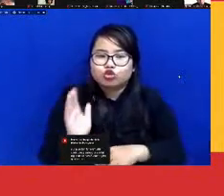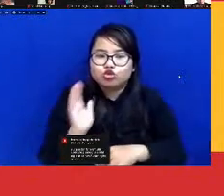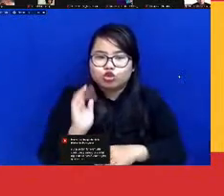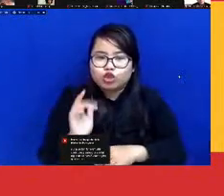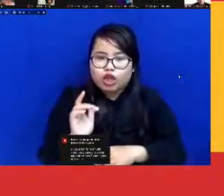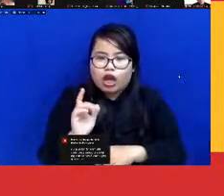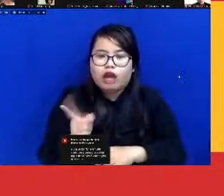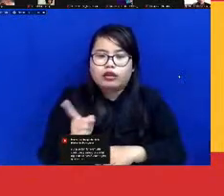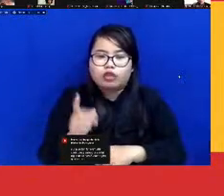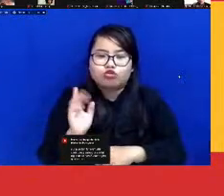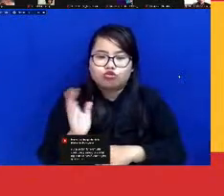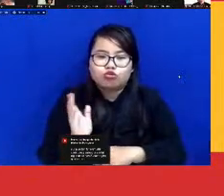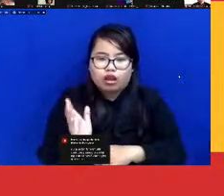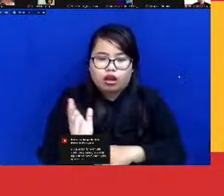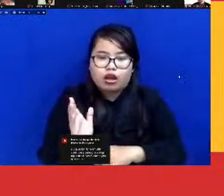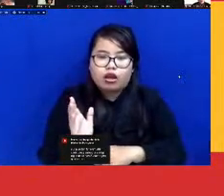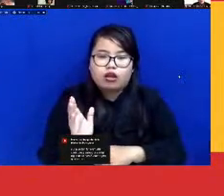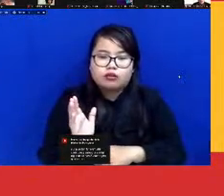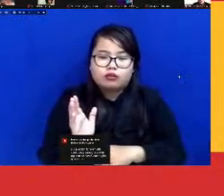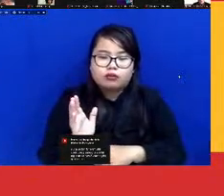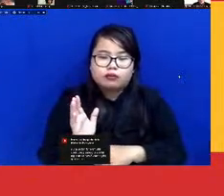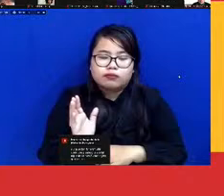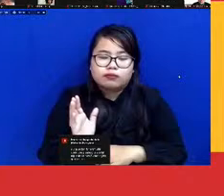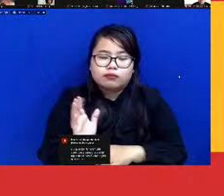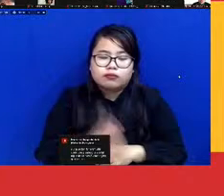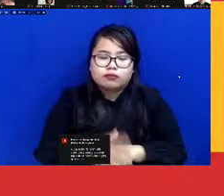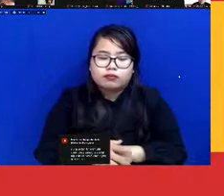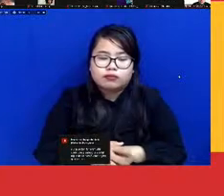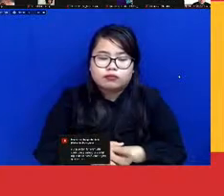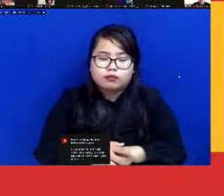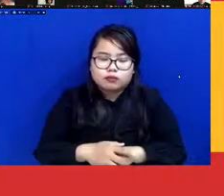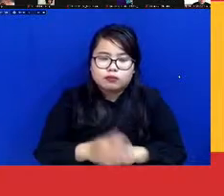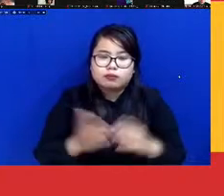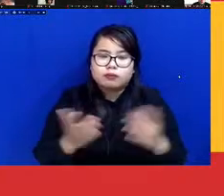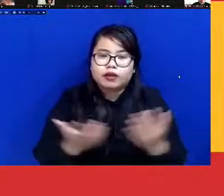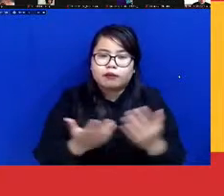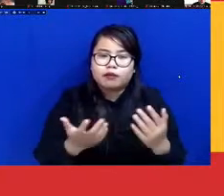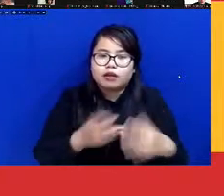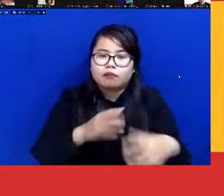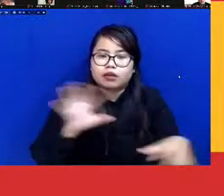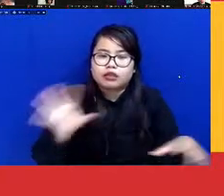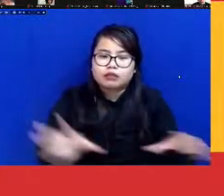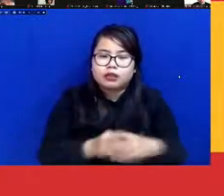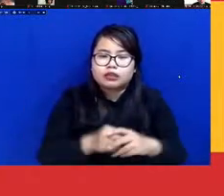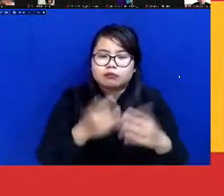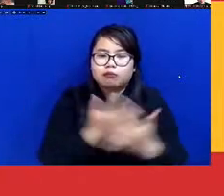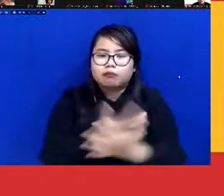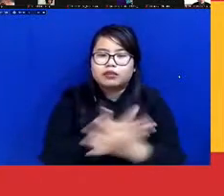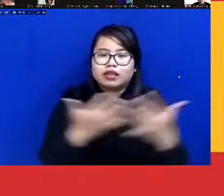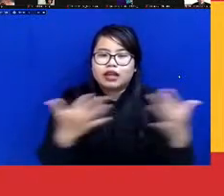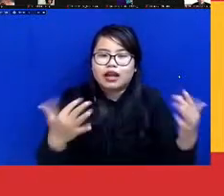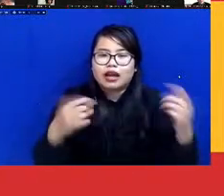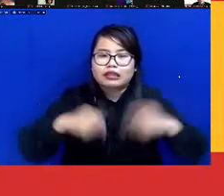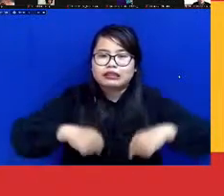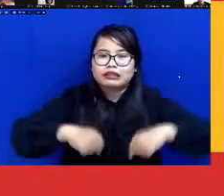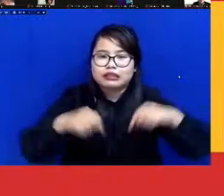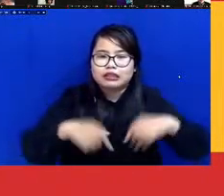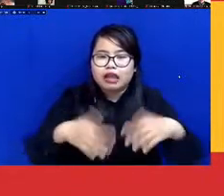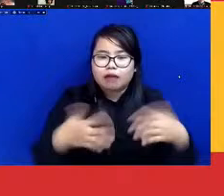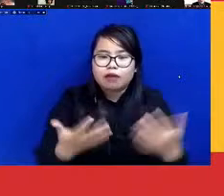people, citizen representatives participate in the committee. They express their opinions.